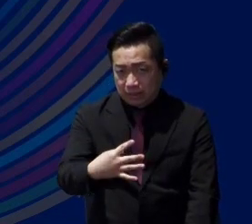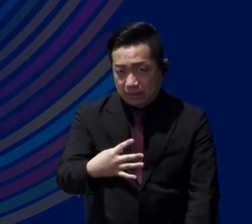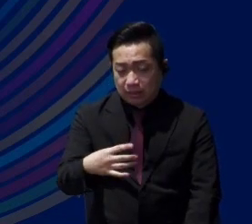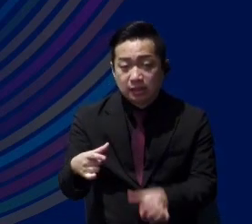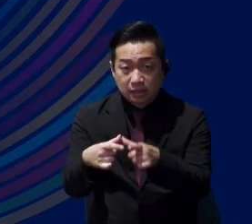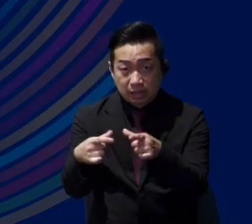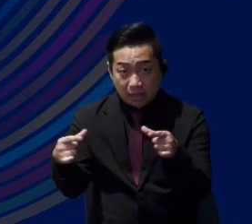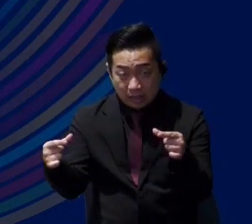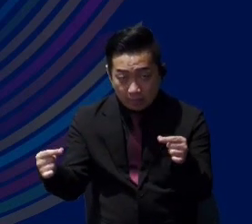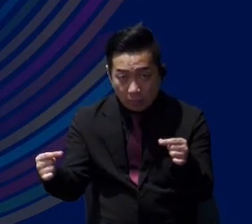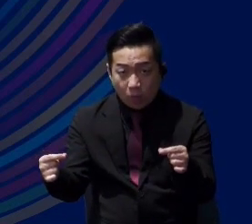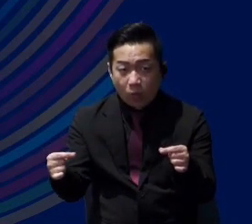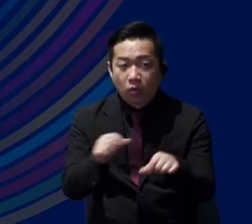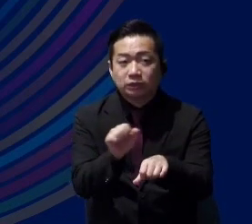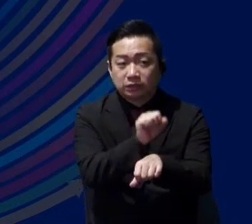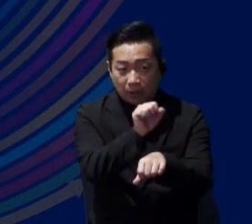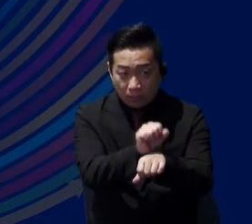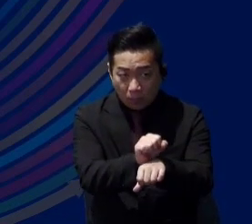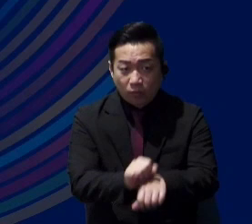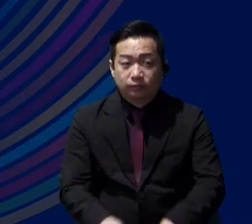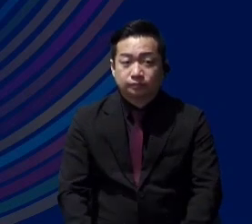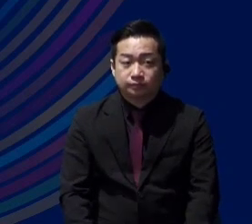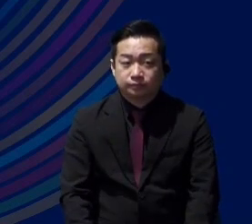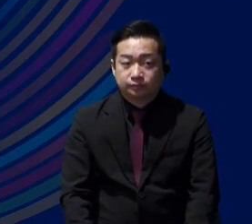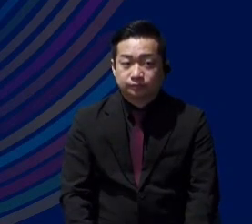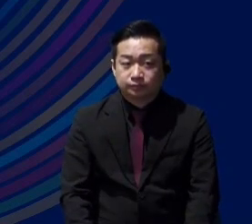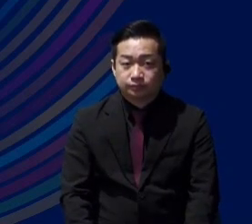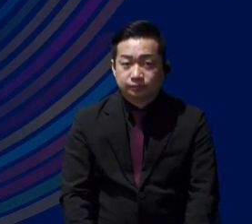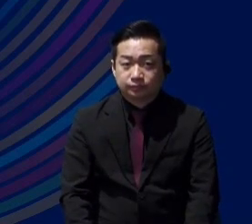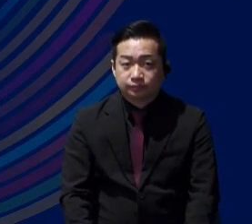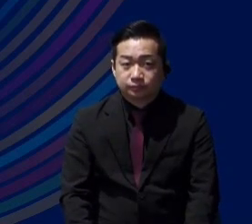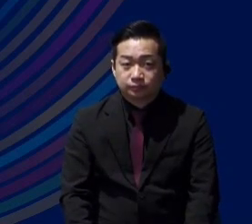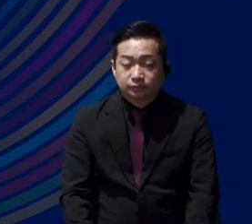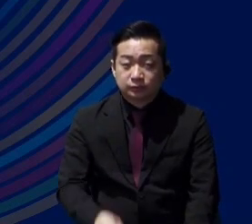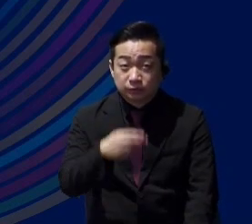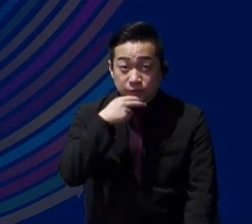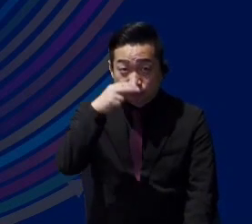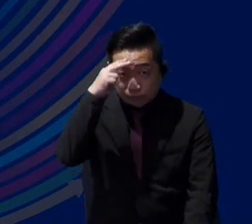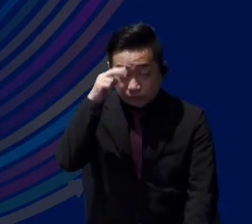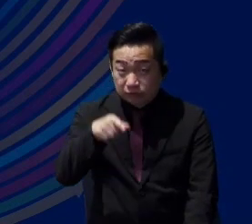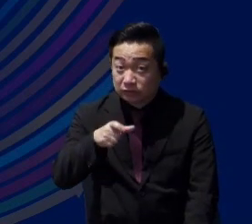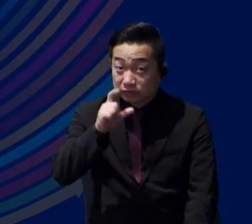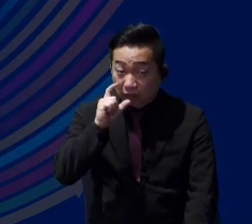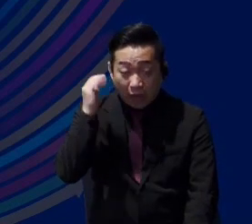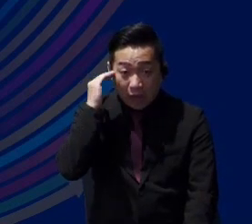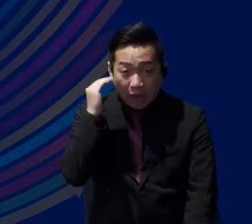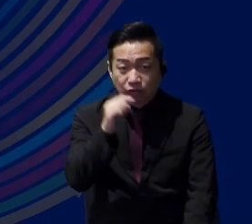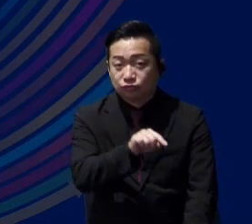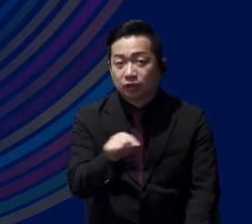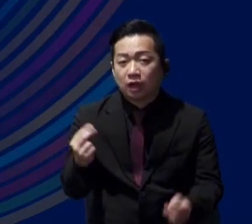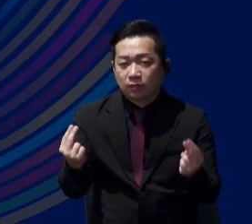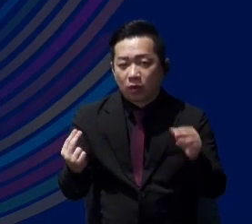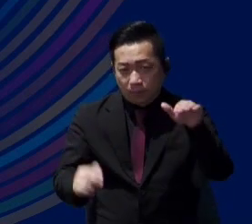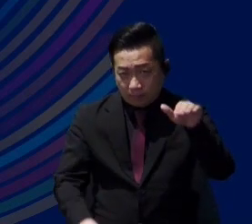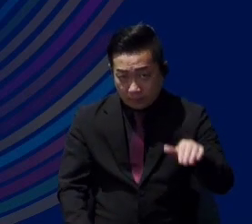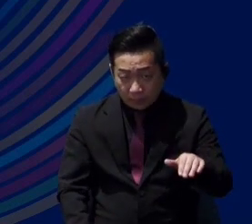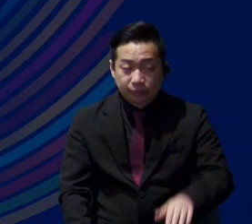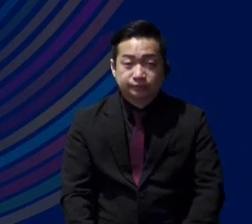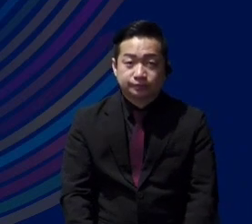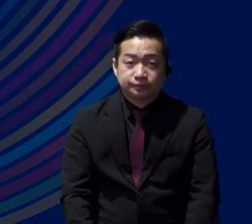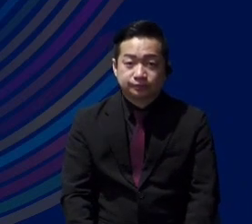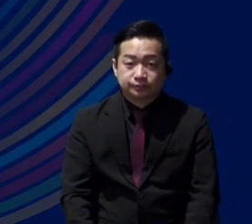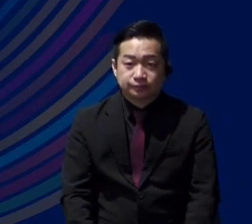drink alcohol lower than you. Then, in other words, alcohol